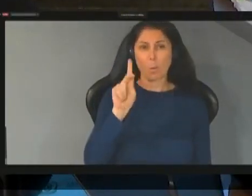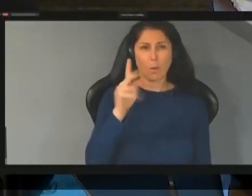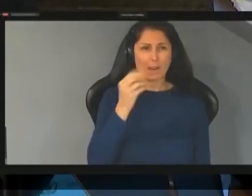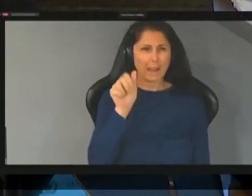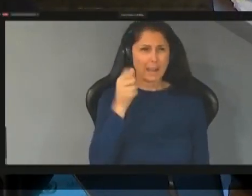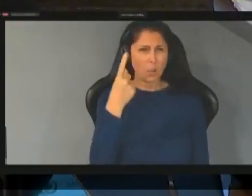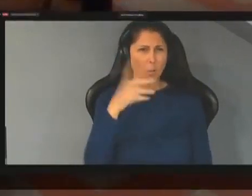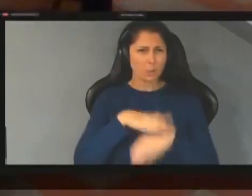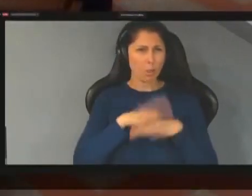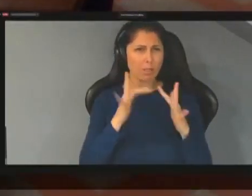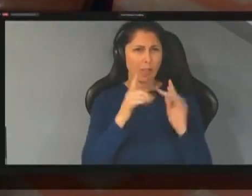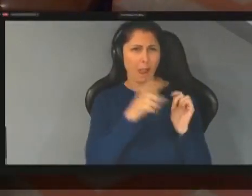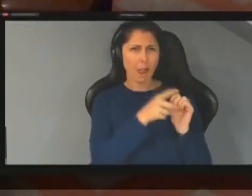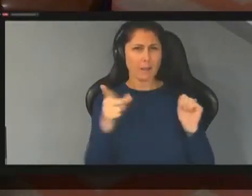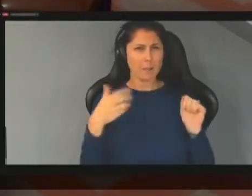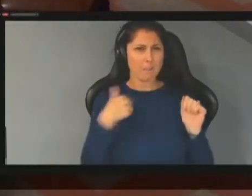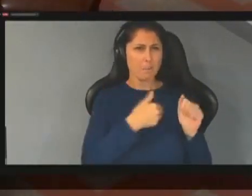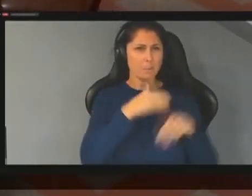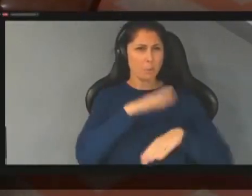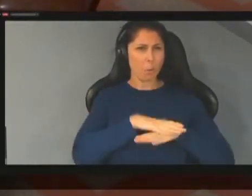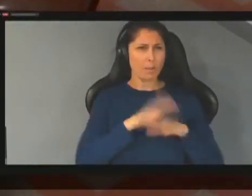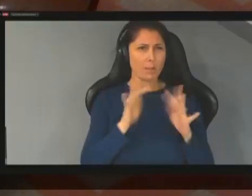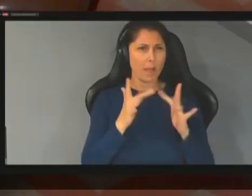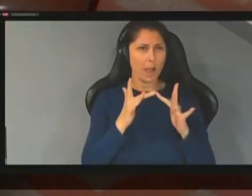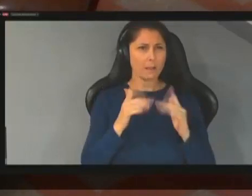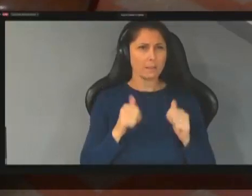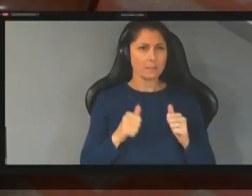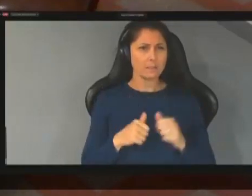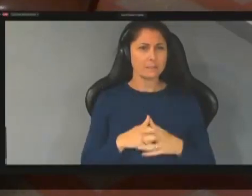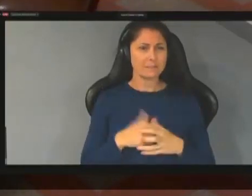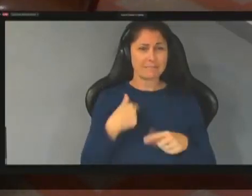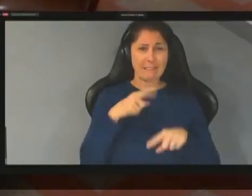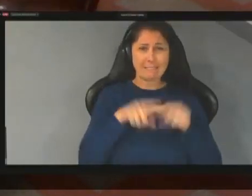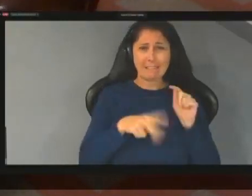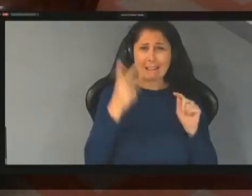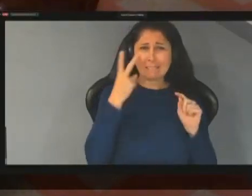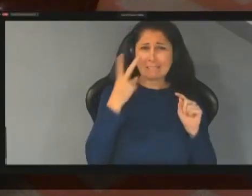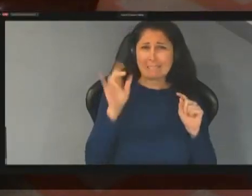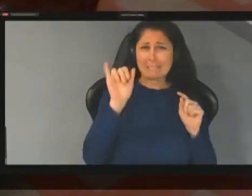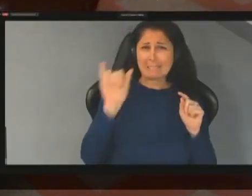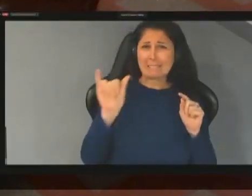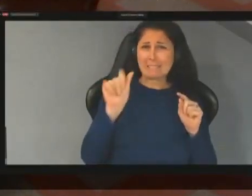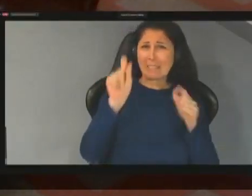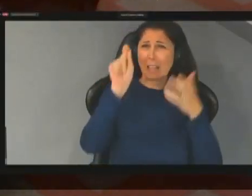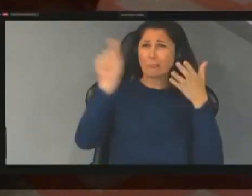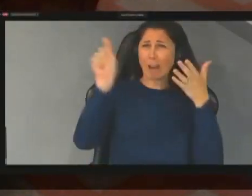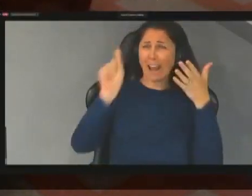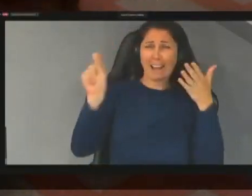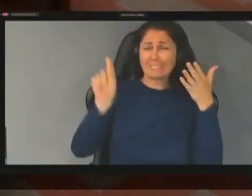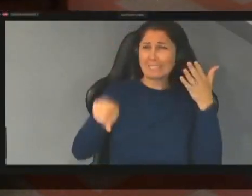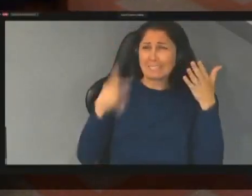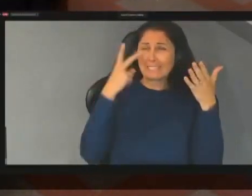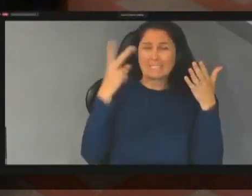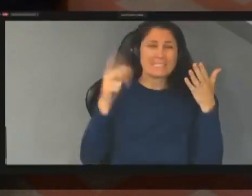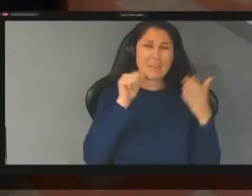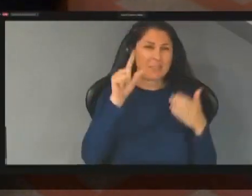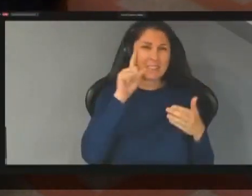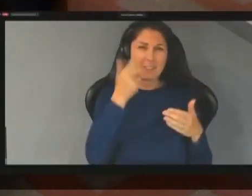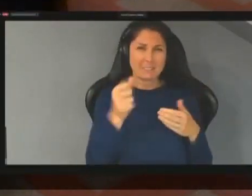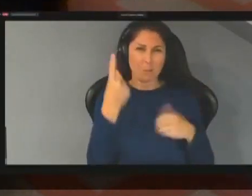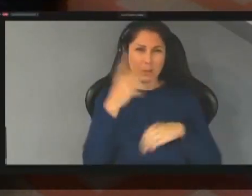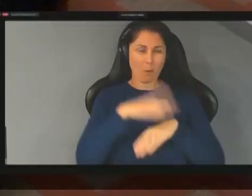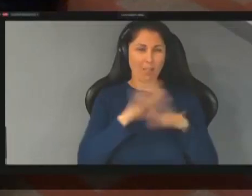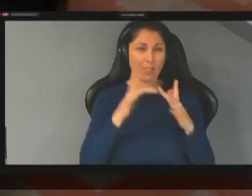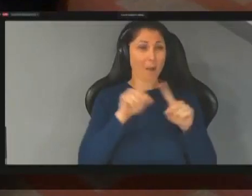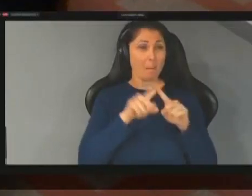online? Any members online? I can't see that writing. So, okay, I don't think there's anybody online. But we